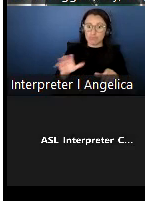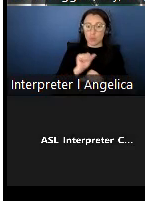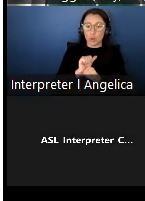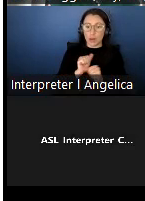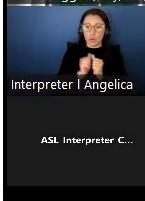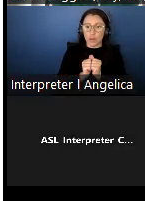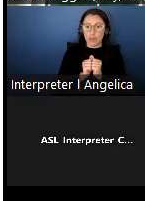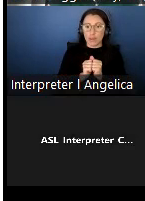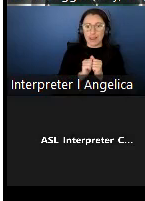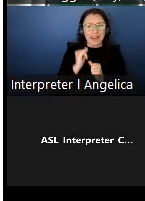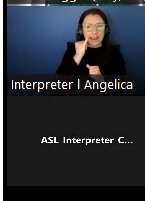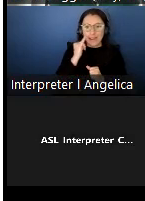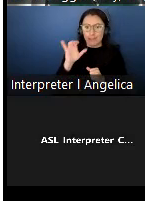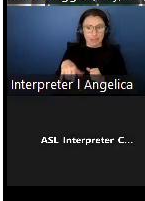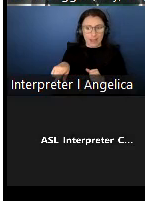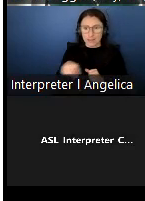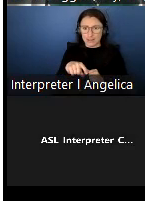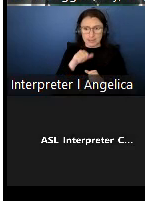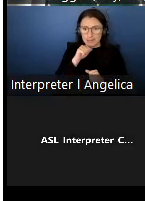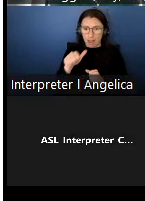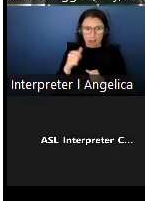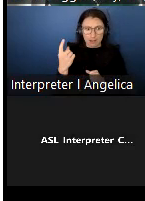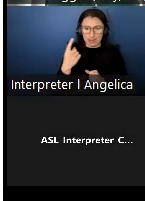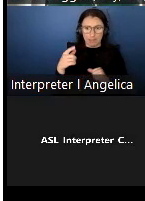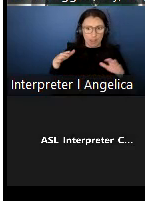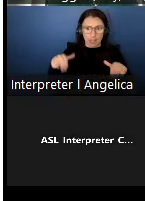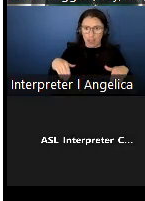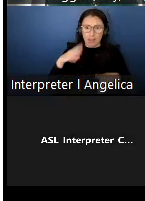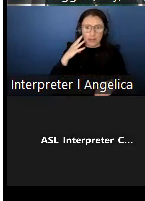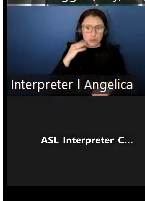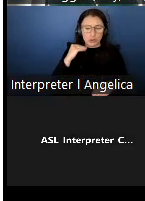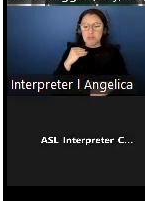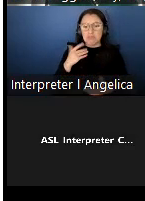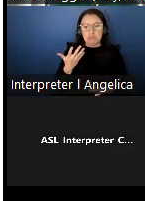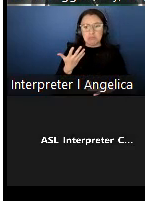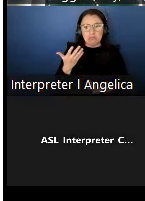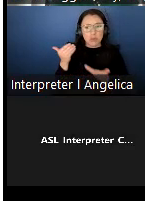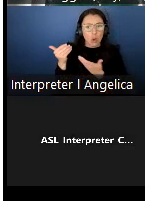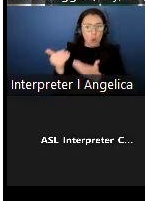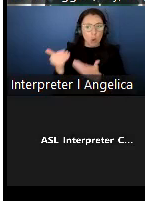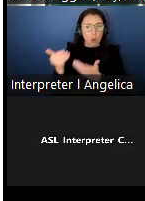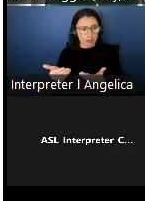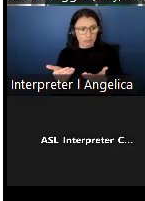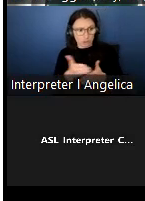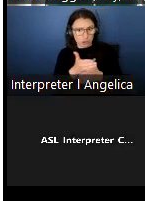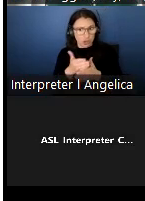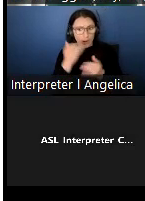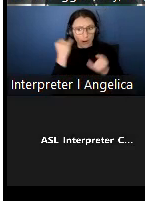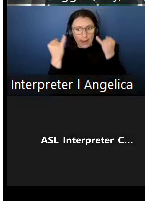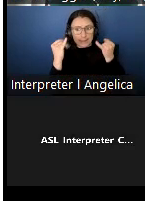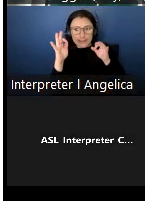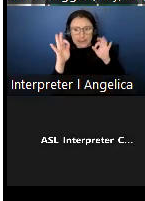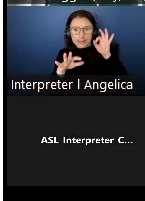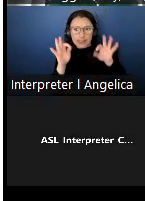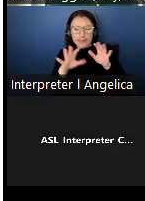And if that's not something that you've done, please also feel welcome to share any ideas you may have about how